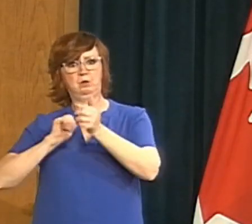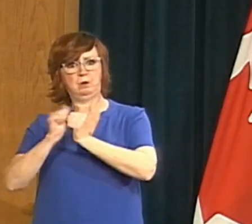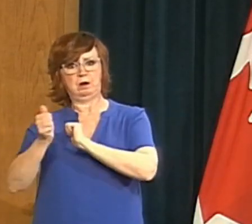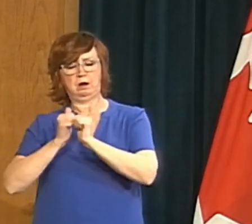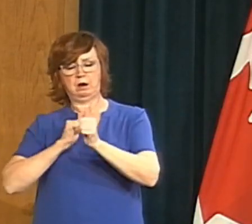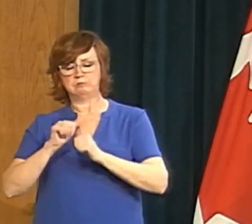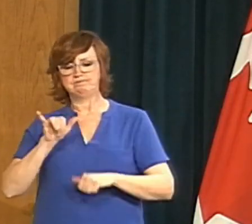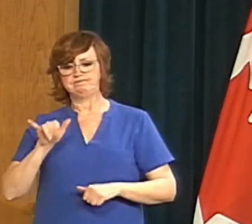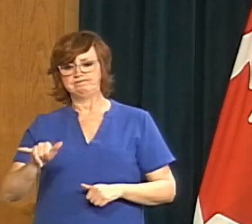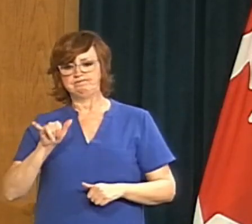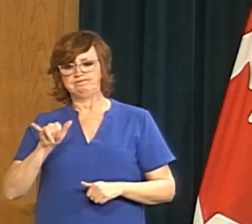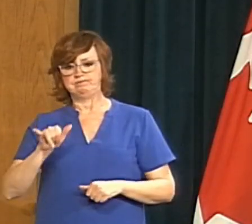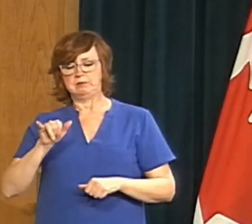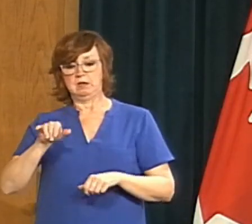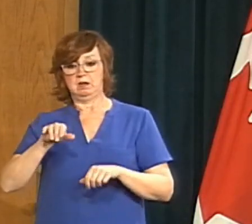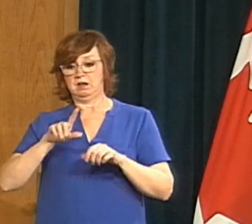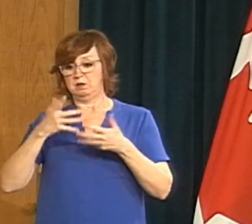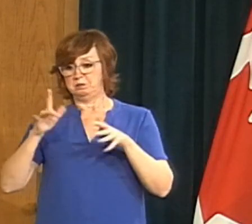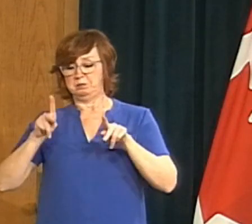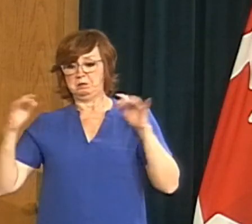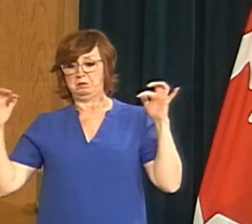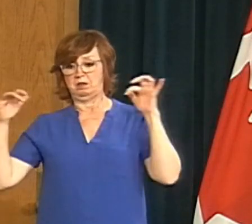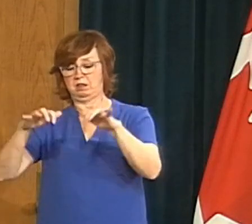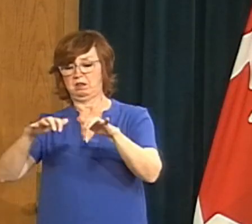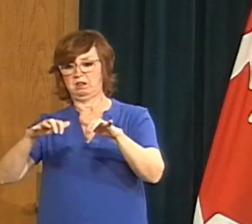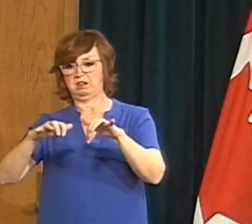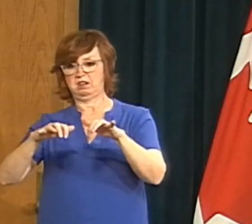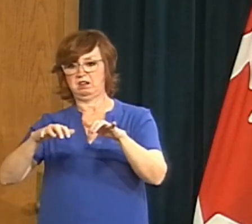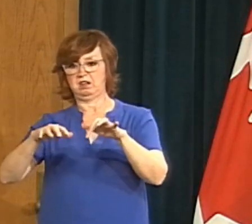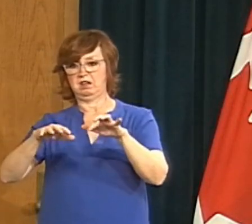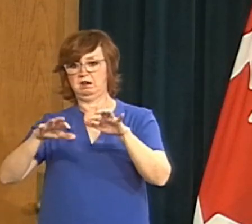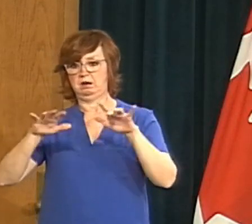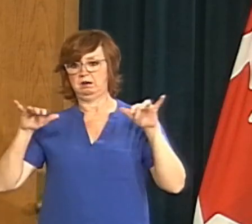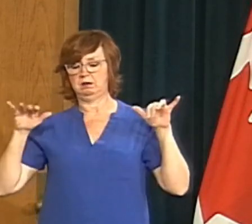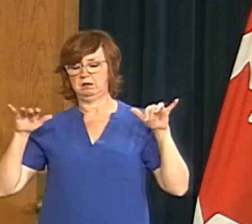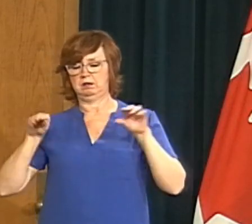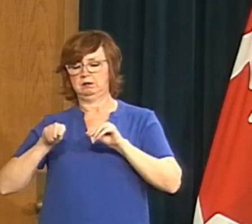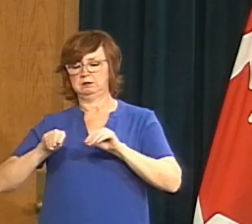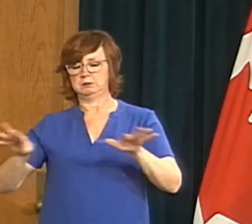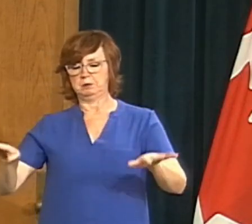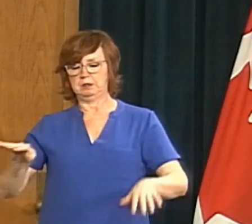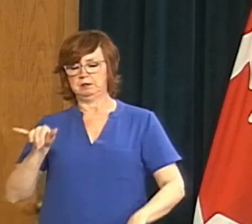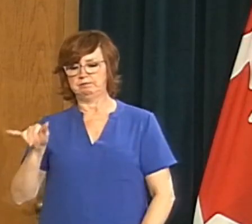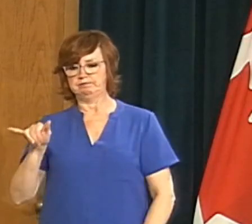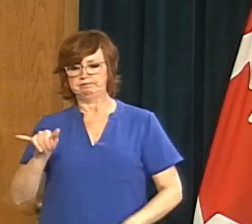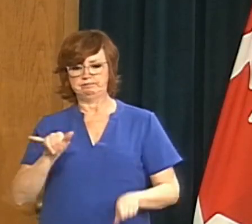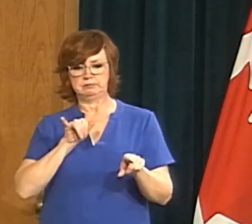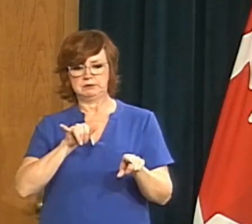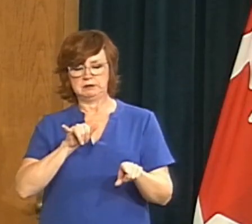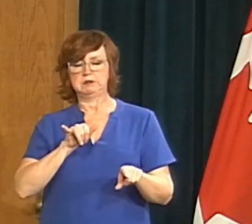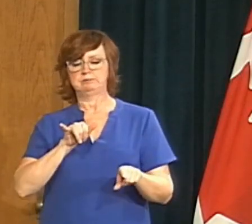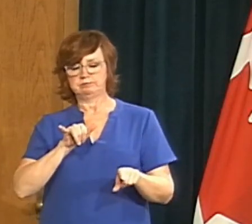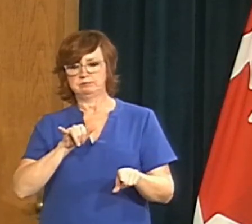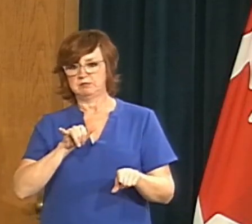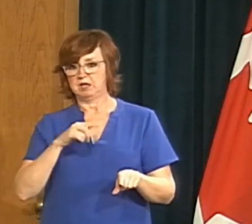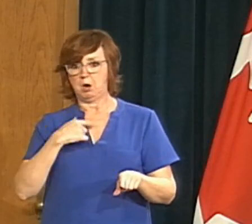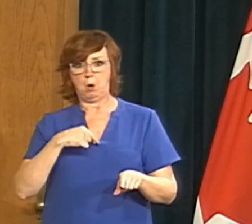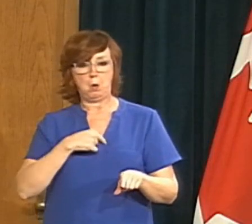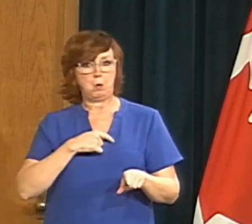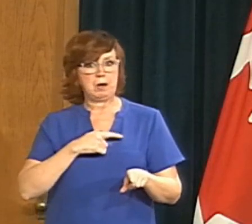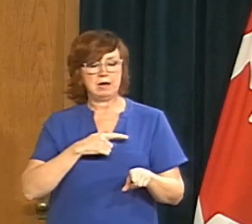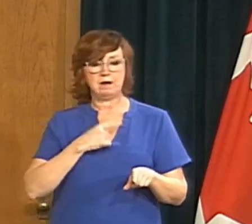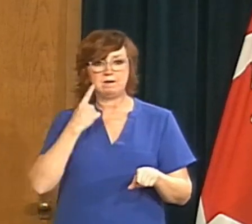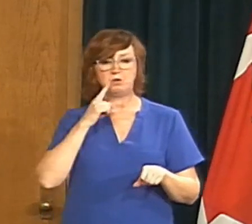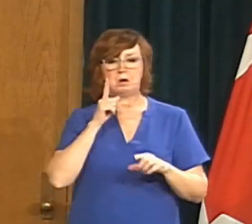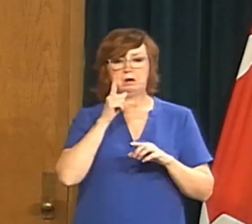the Lloydminster Hospital. So this virus does spread when you let your guard down for any moment. And